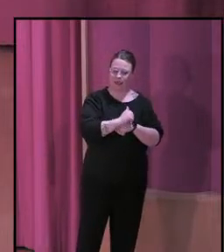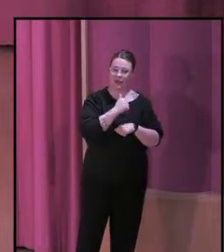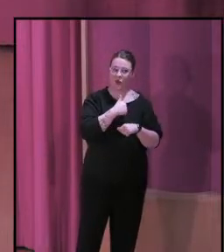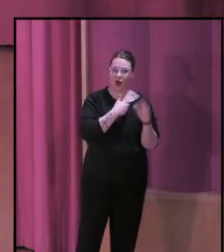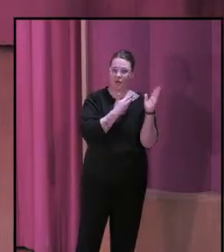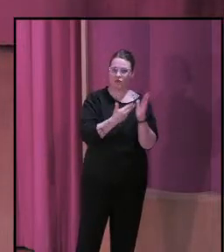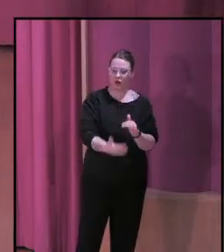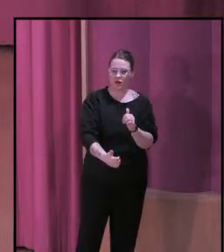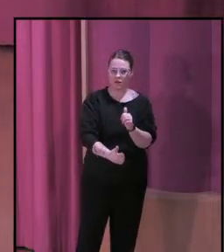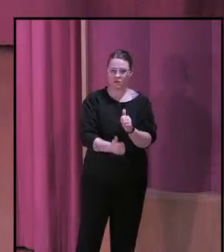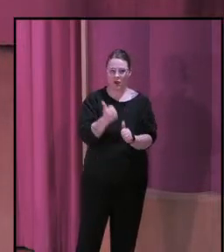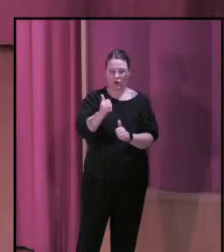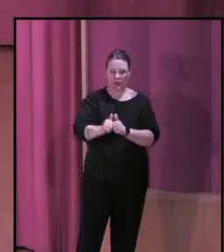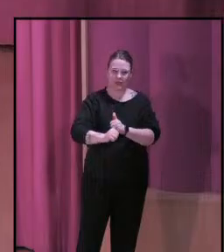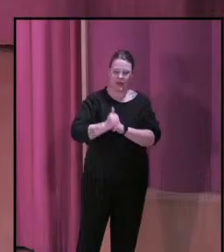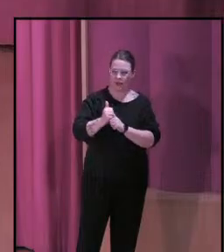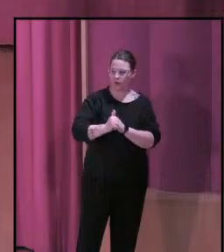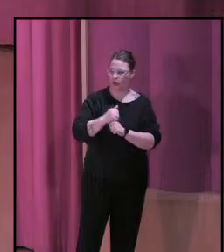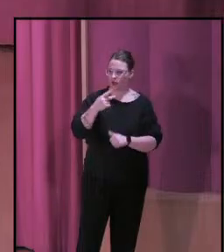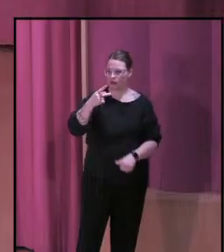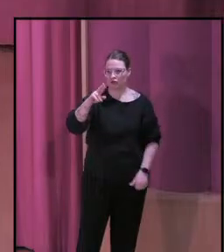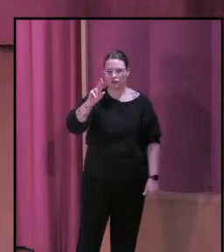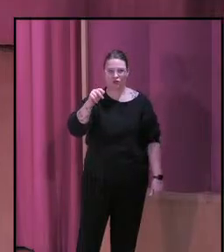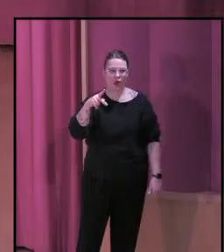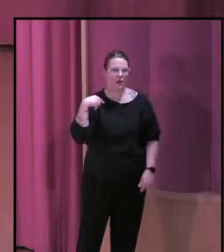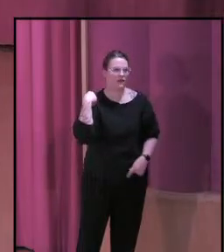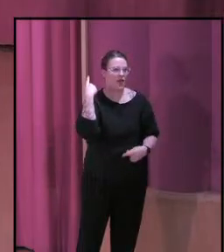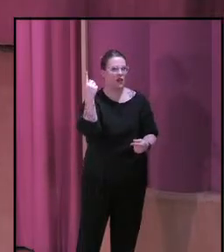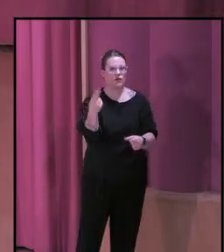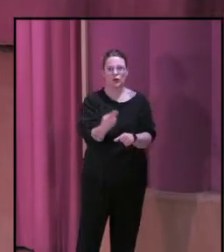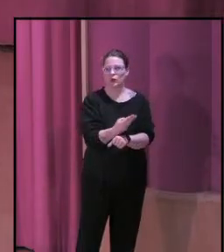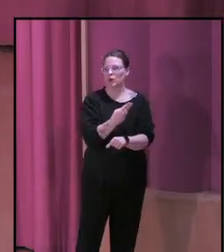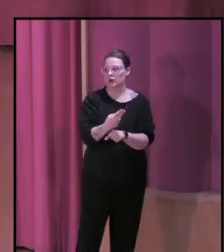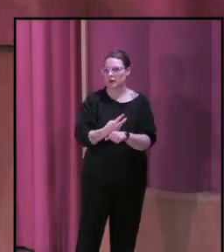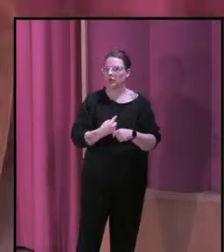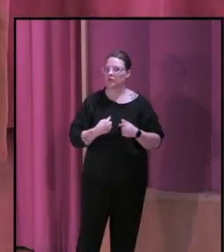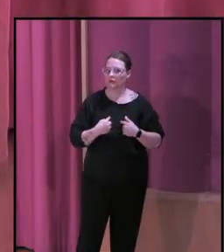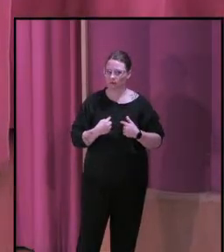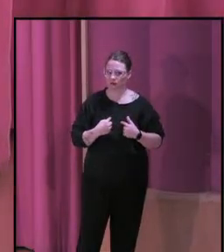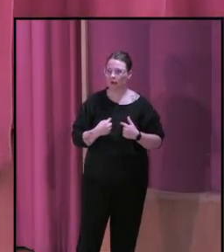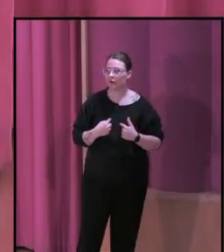most dangerous prop I've ever used.